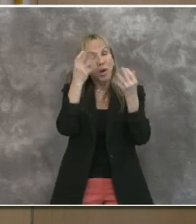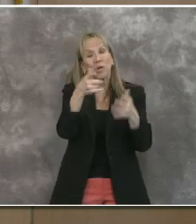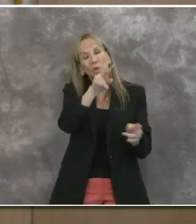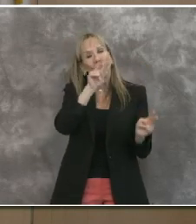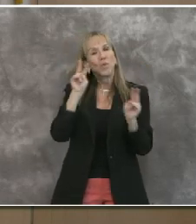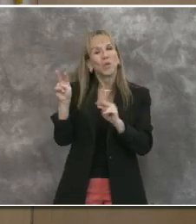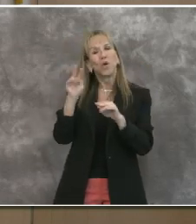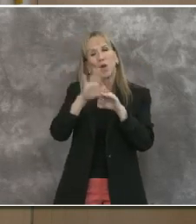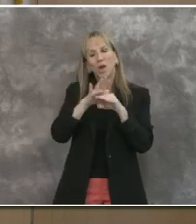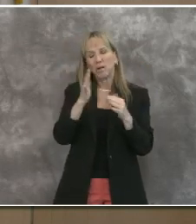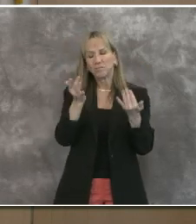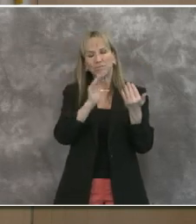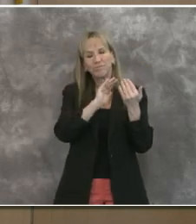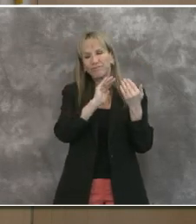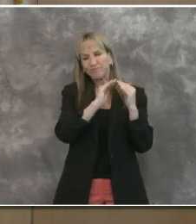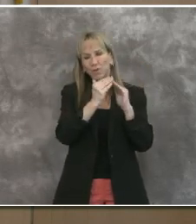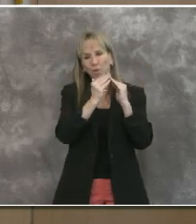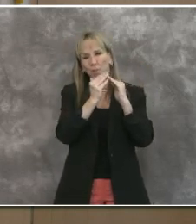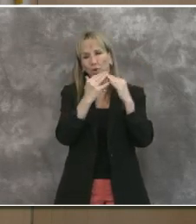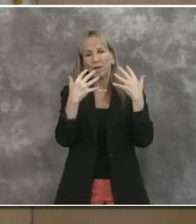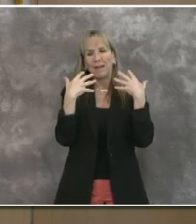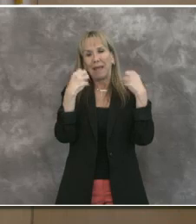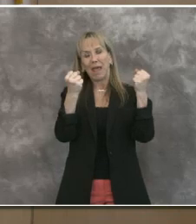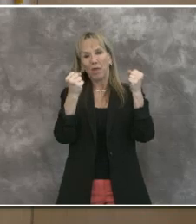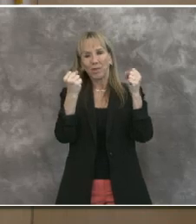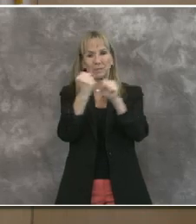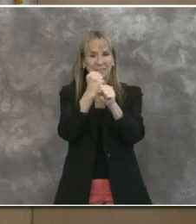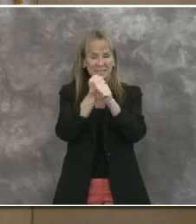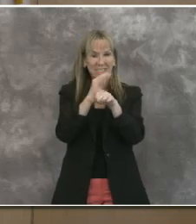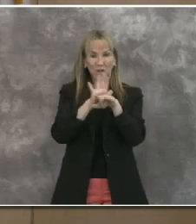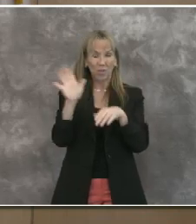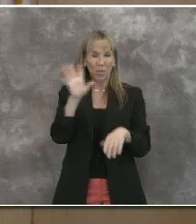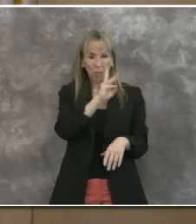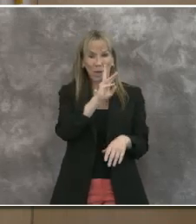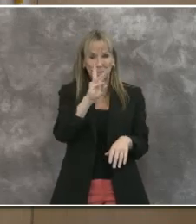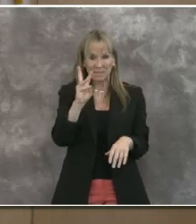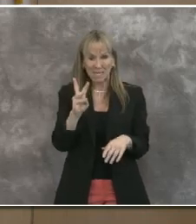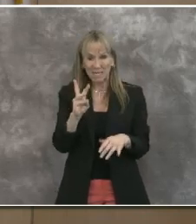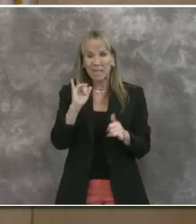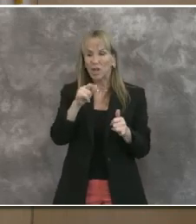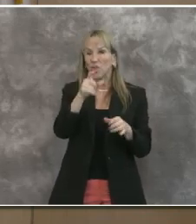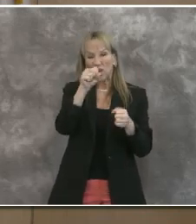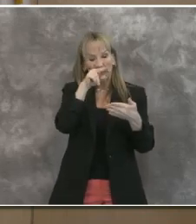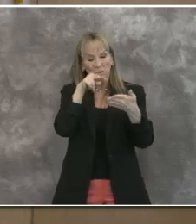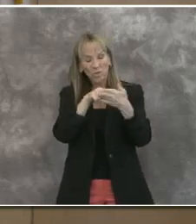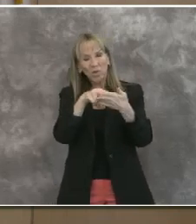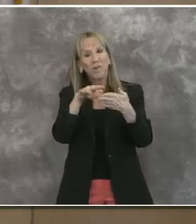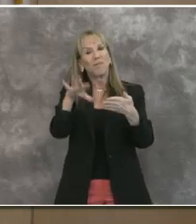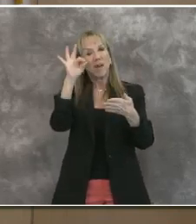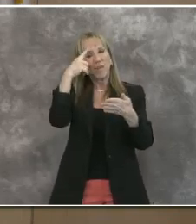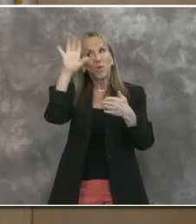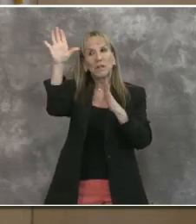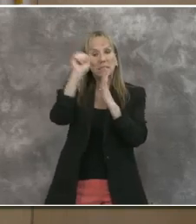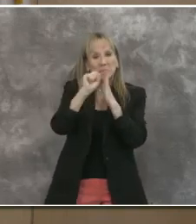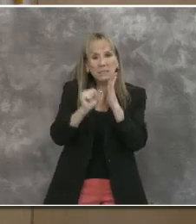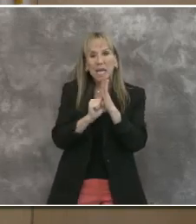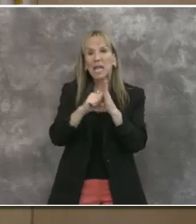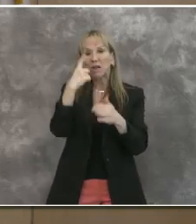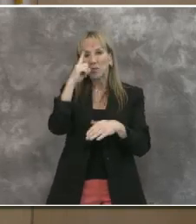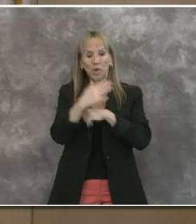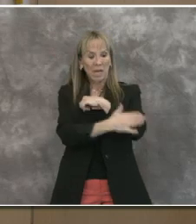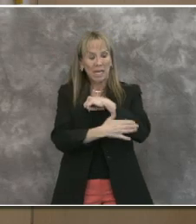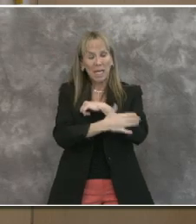Health Statistics website. Overall, comparing it with the state, for the county, and by our regions, as well